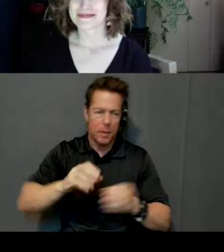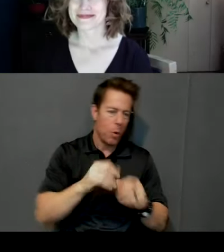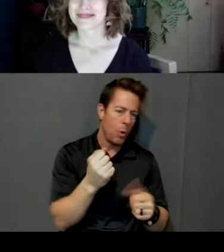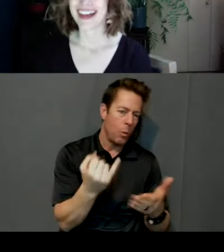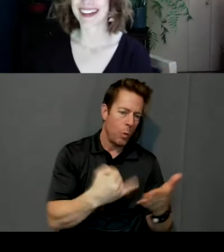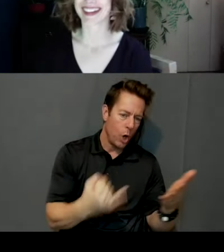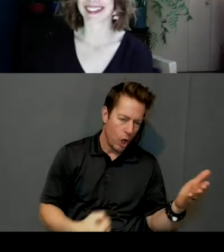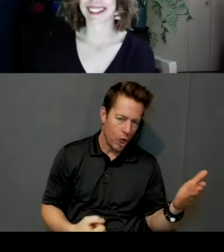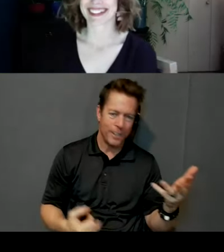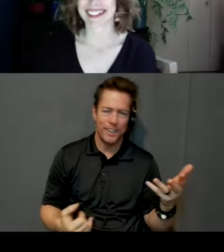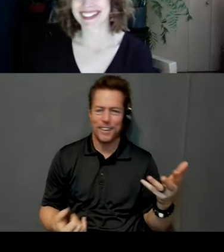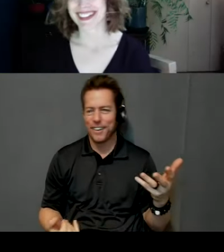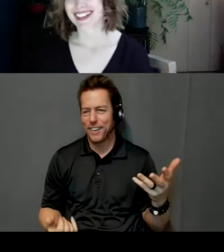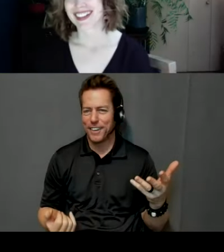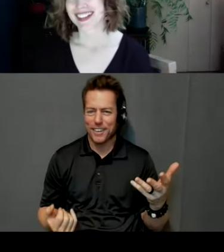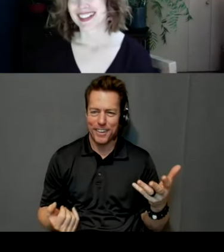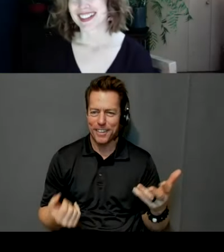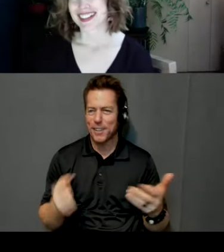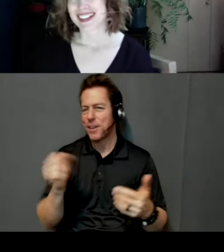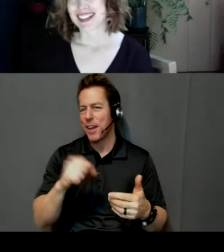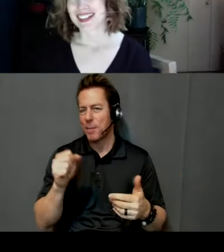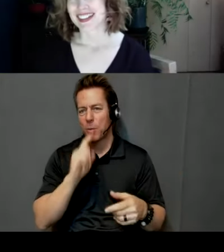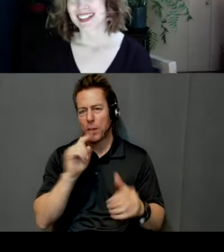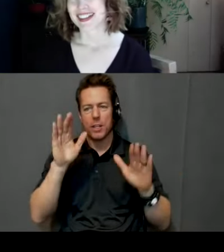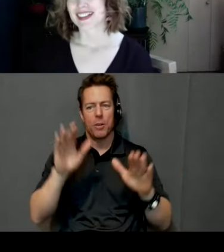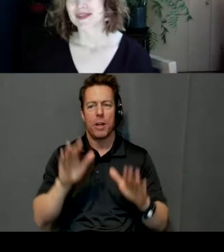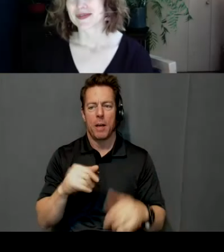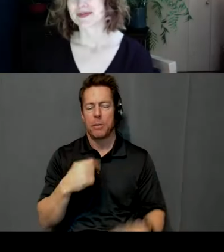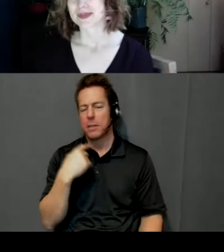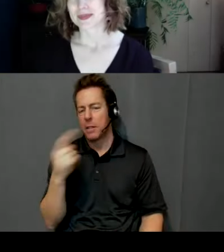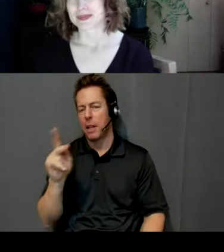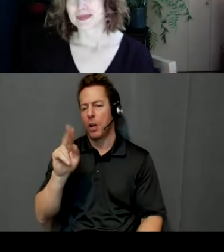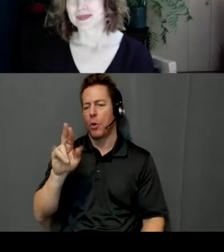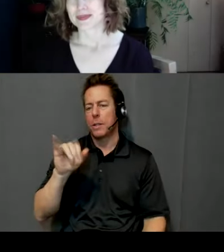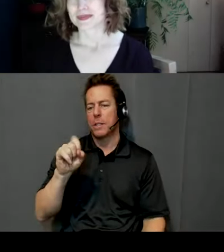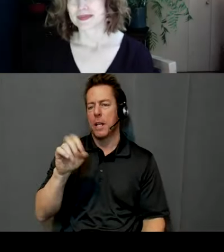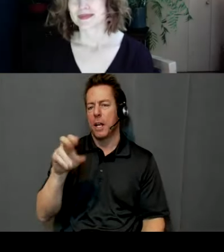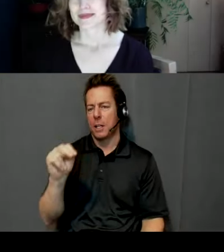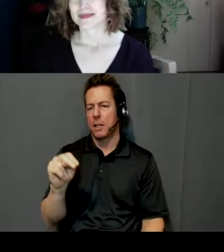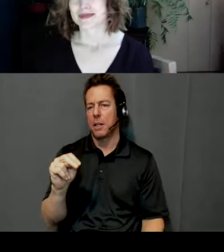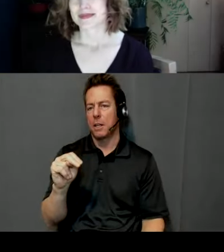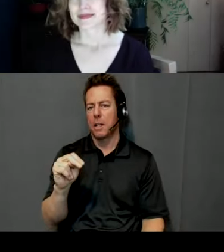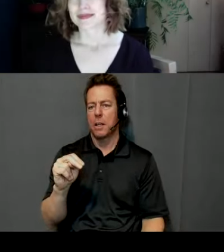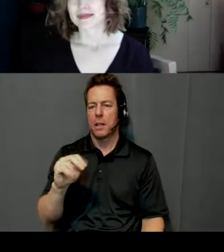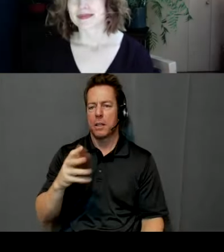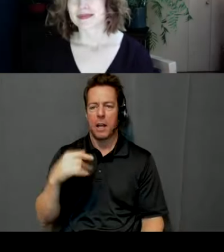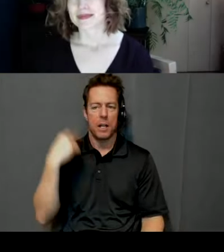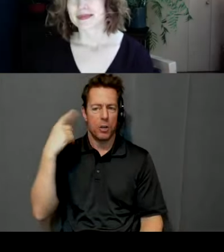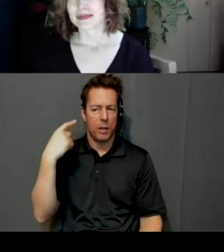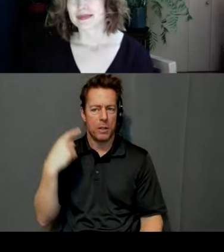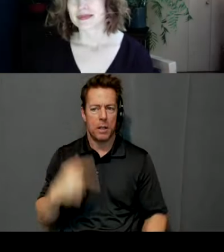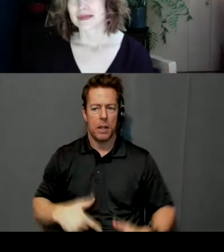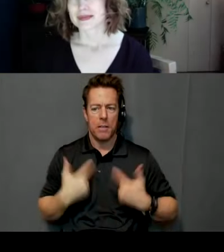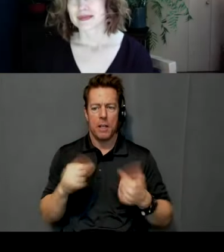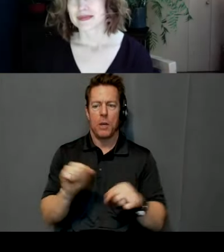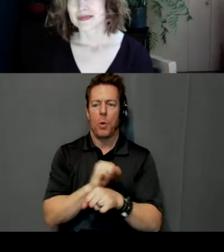work. And so yeah, it's been really great. Like I was telling Kristen, it's kind of crazy like living and working